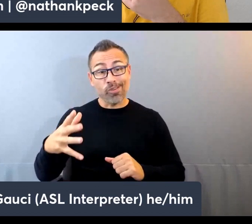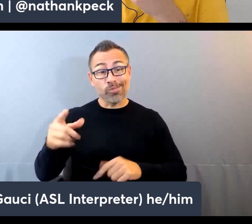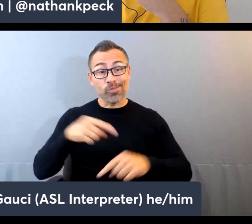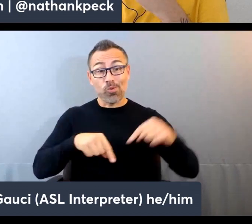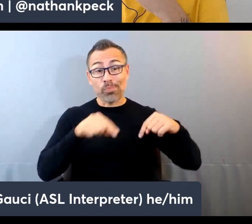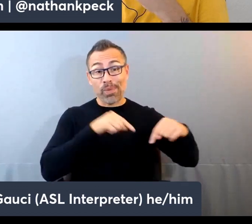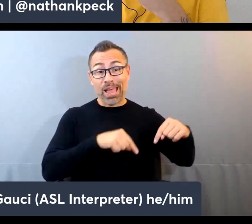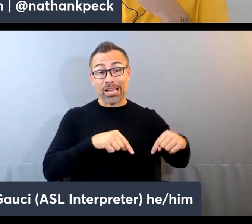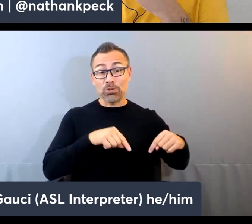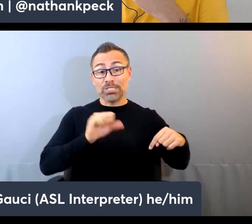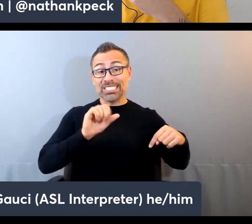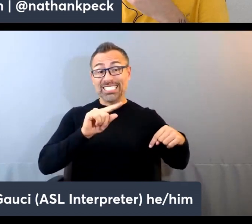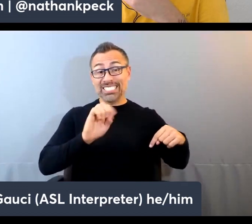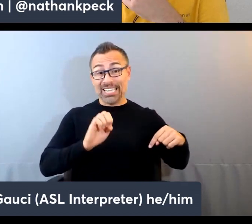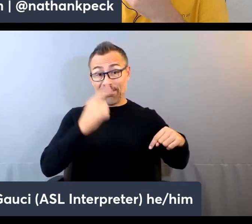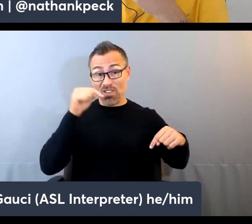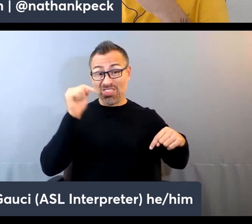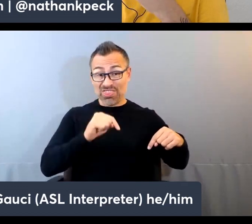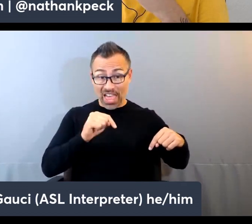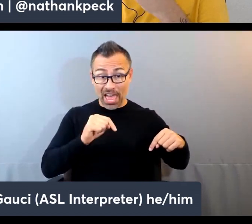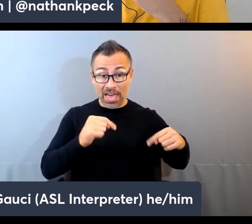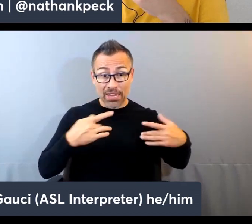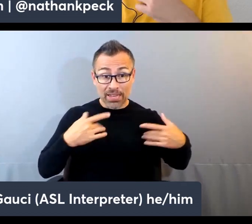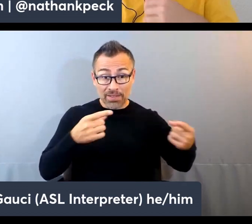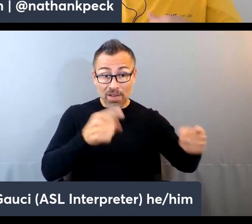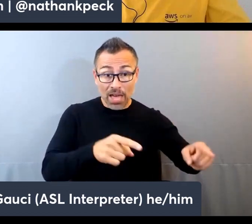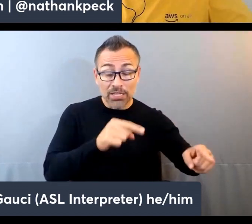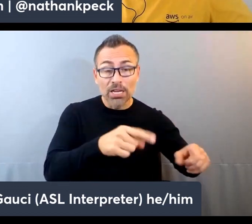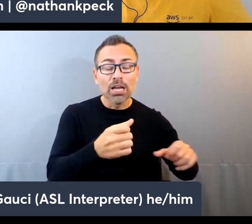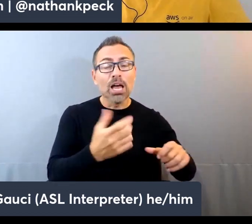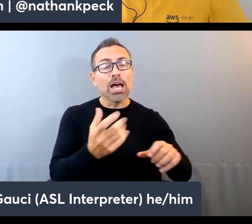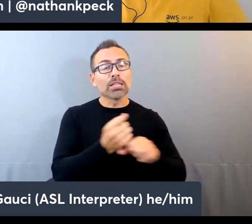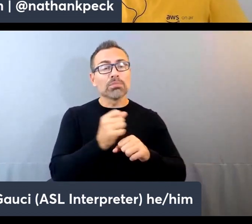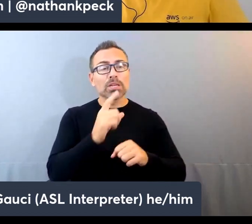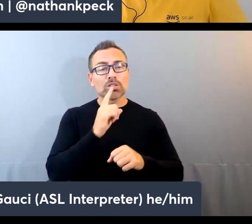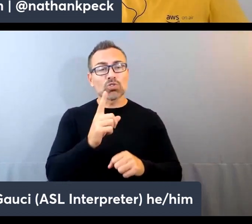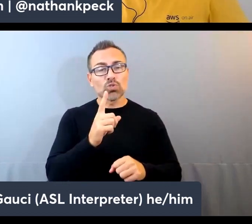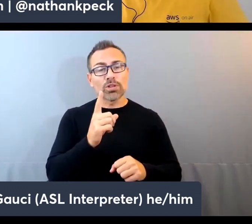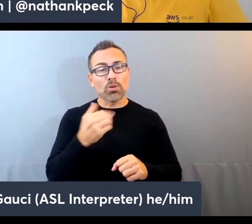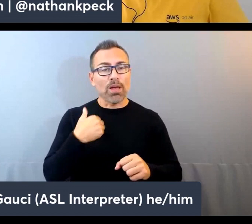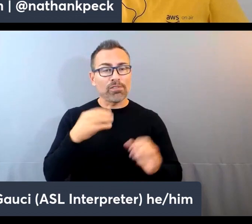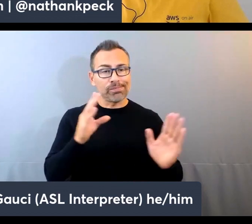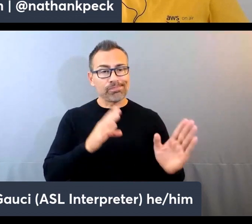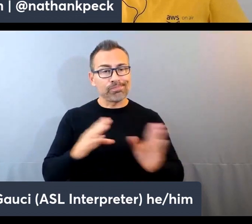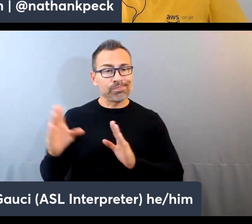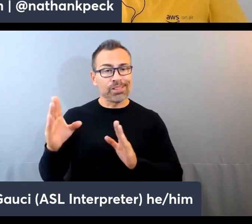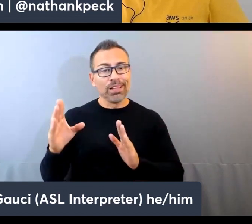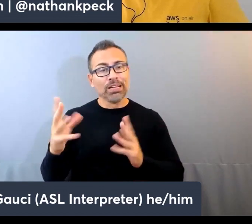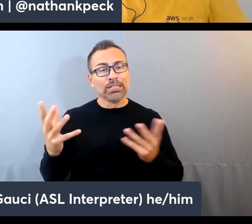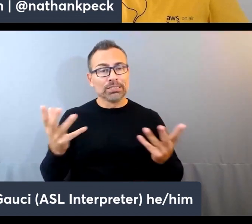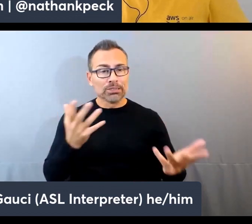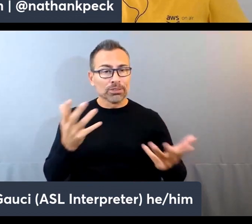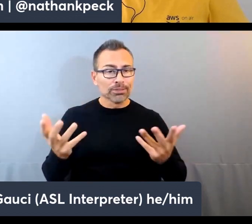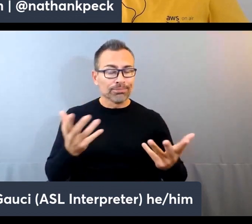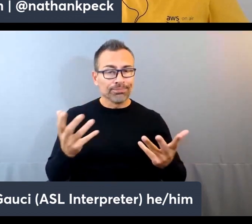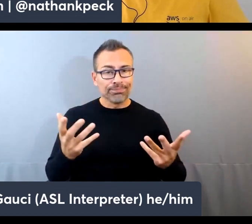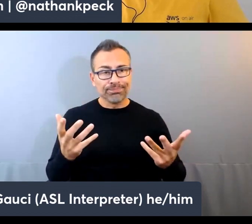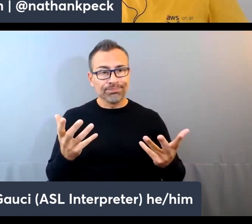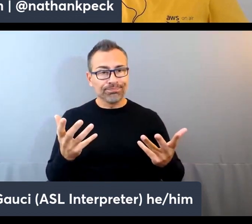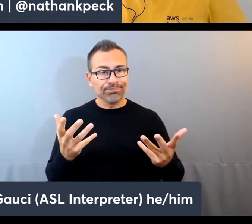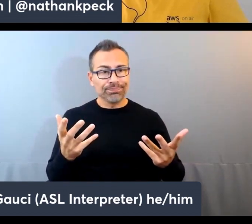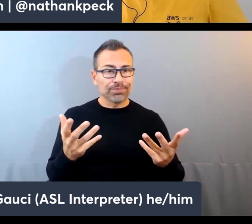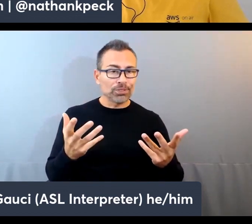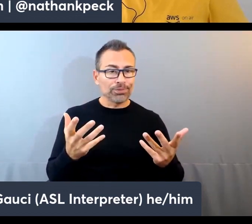event. And then we work with you to ensure that we have a plan to get you off of that that instance